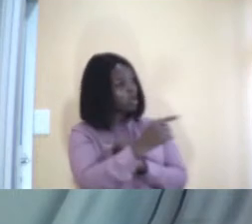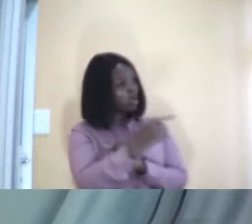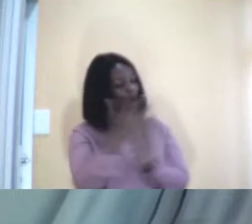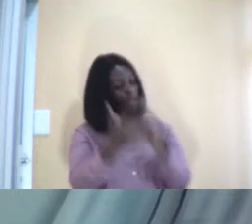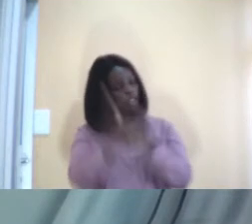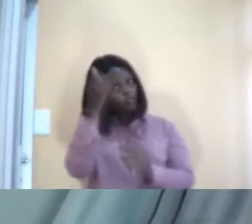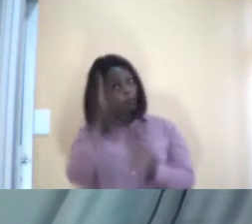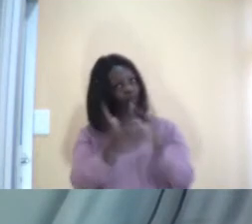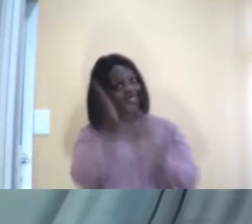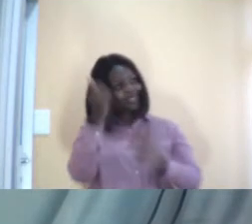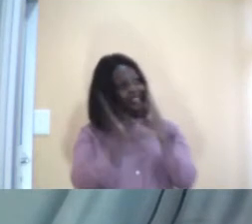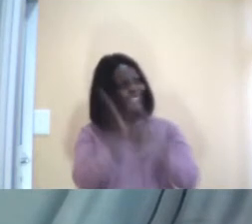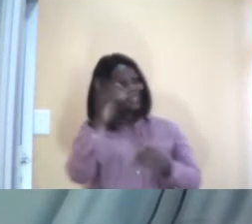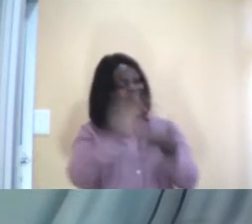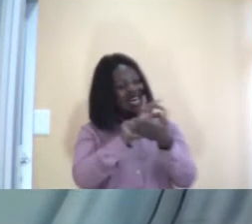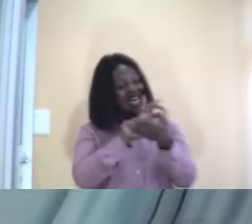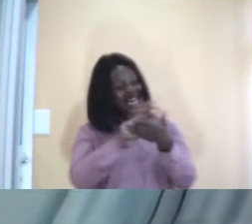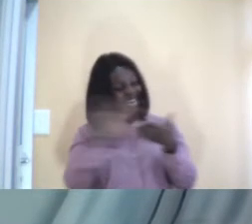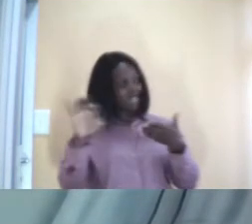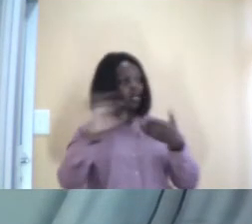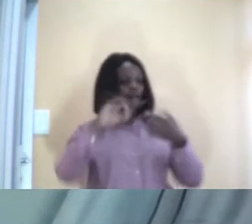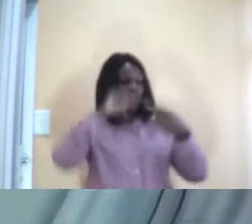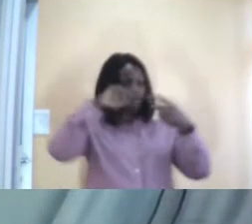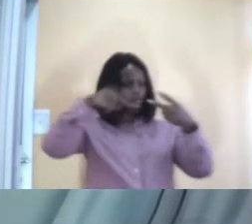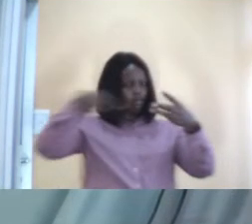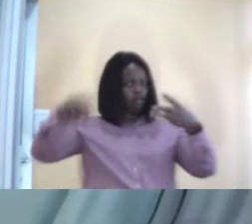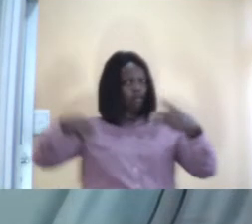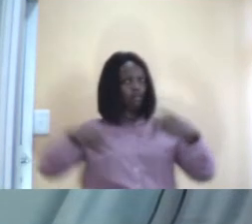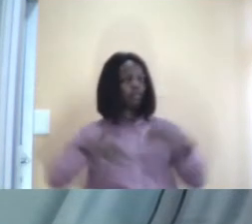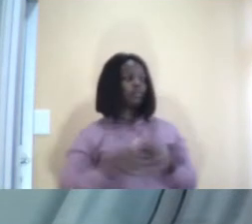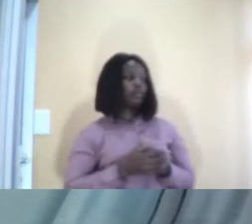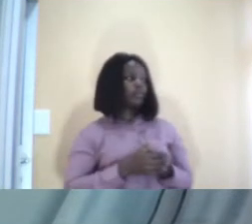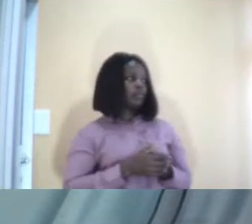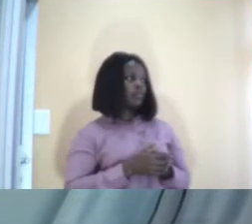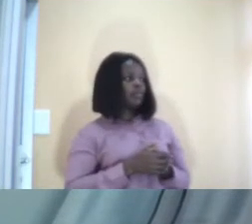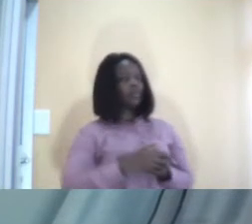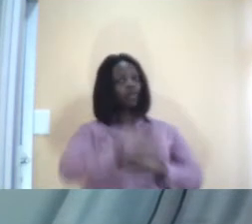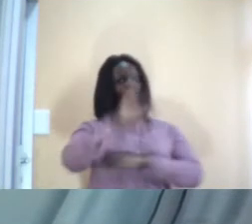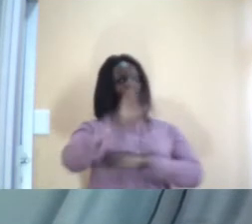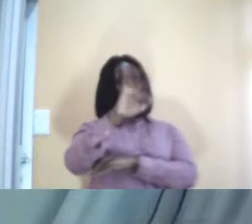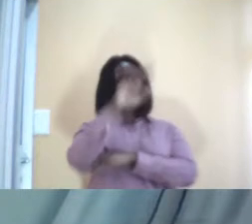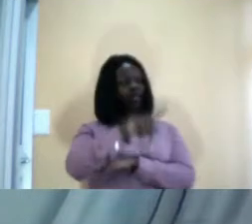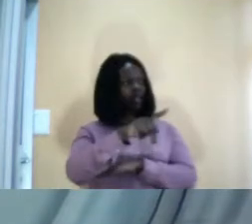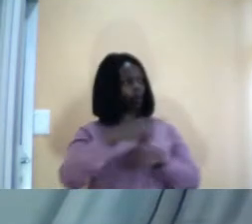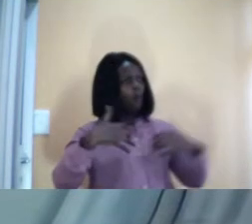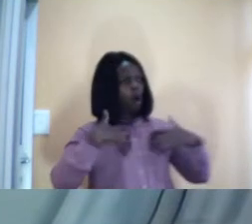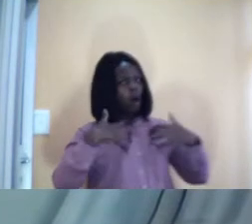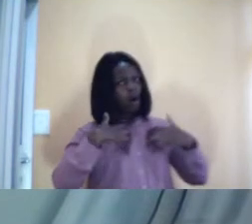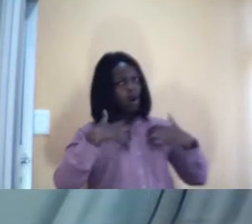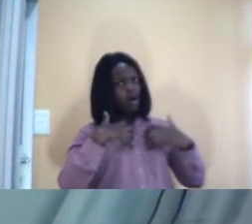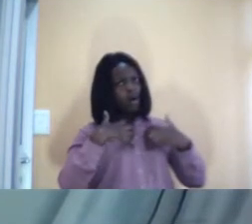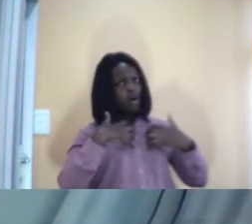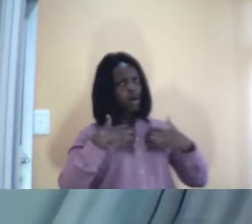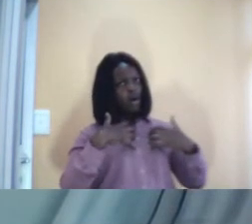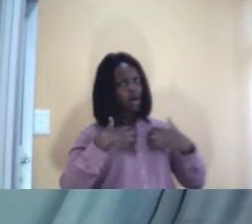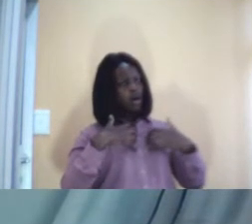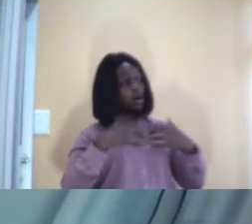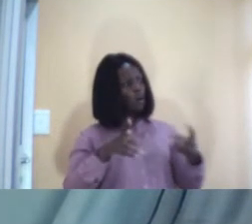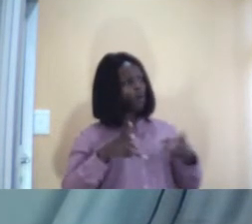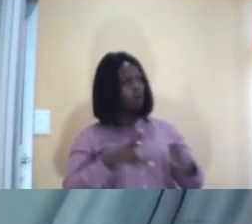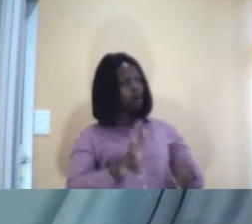achieves a clean audit. The IFP is concerned about the culture